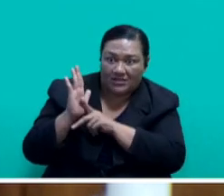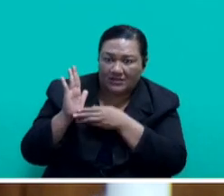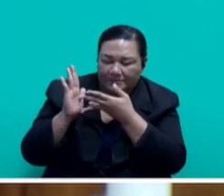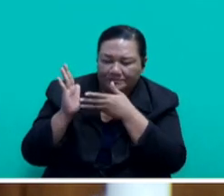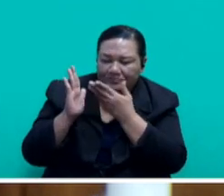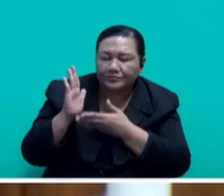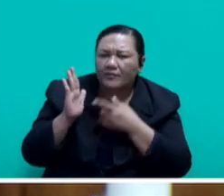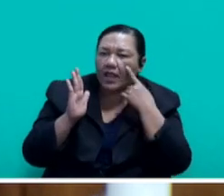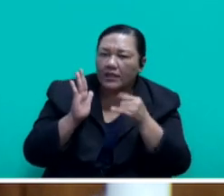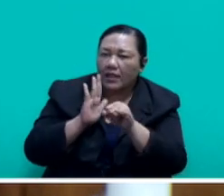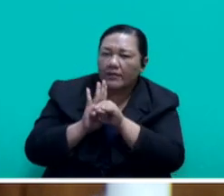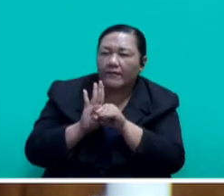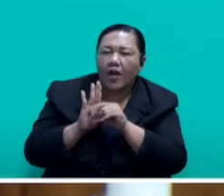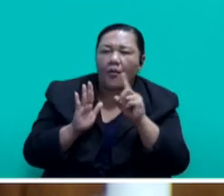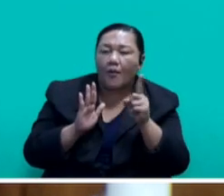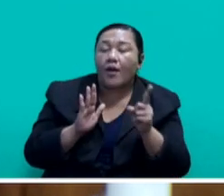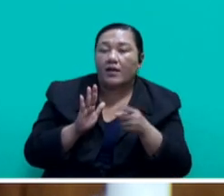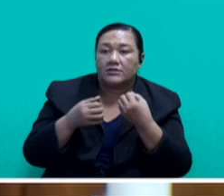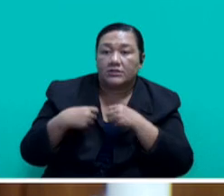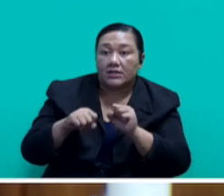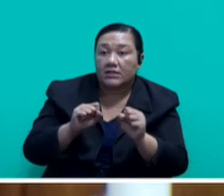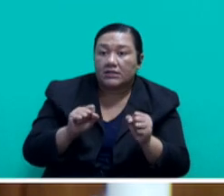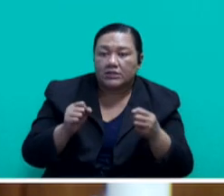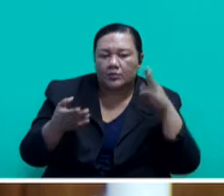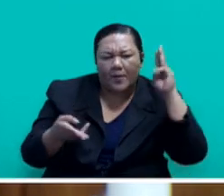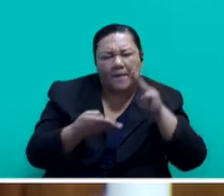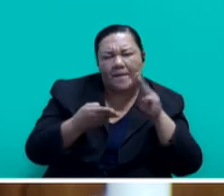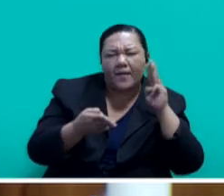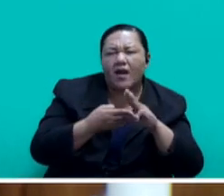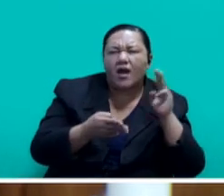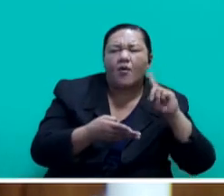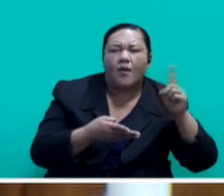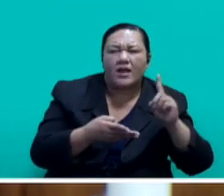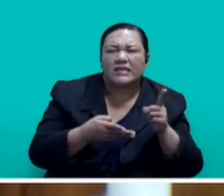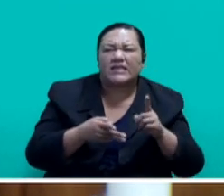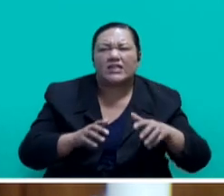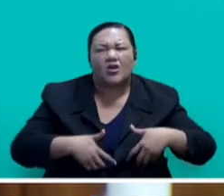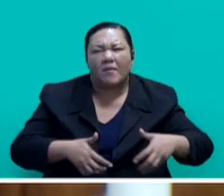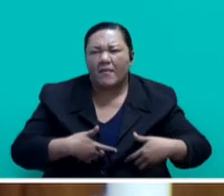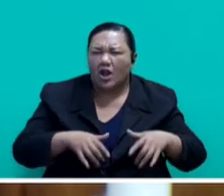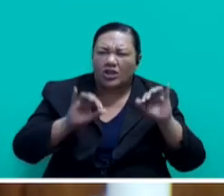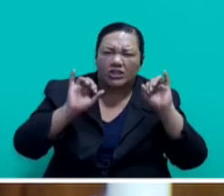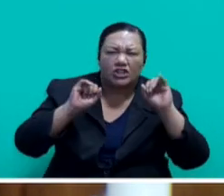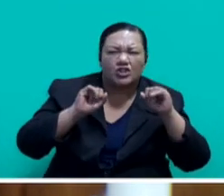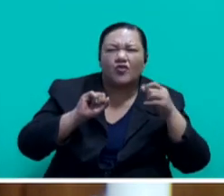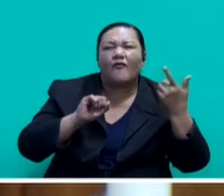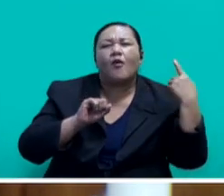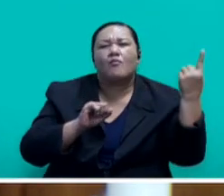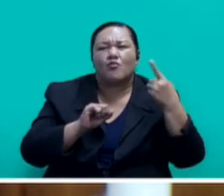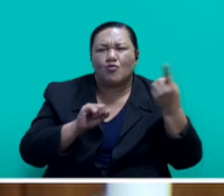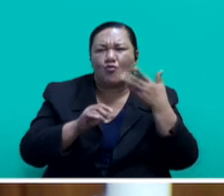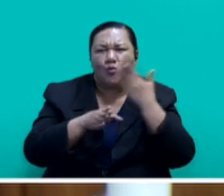in identifying strategies to mitigate various complaints and issues from both employers and employees abroad. These issues are